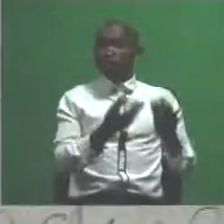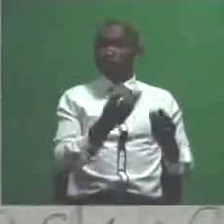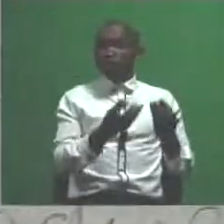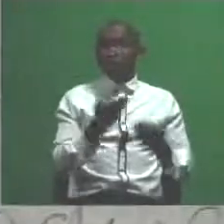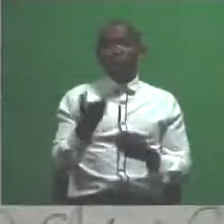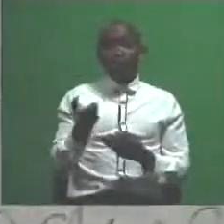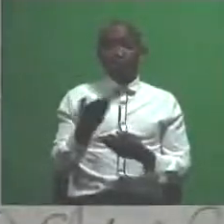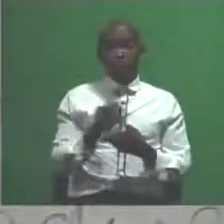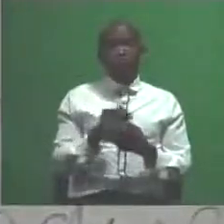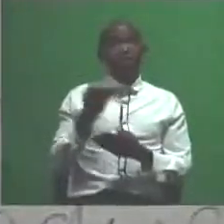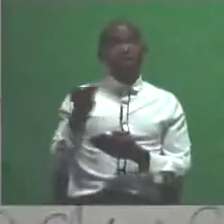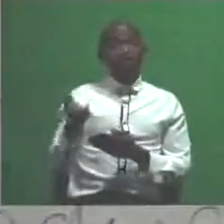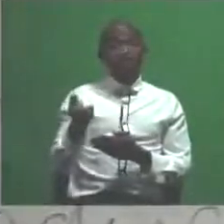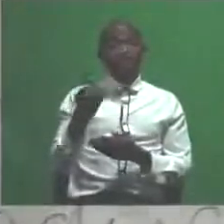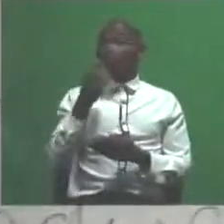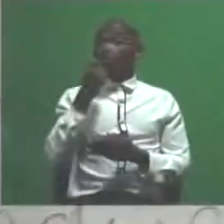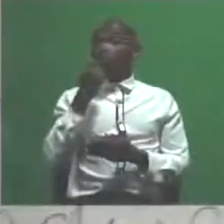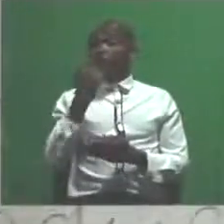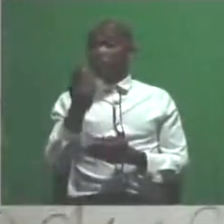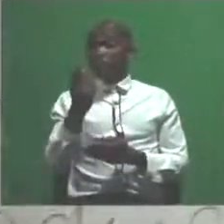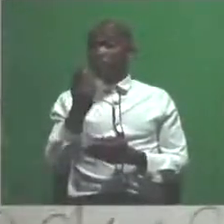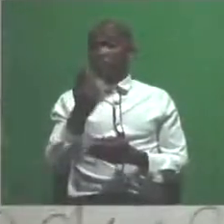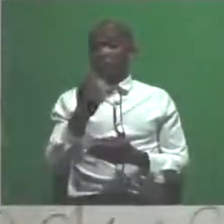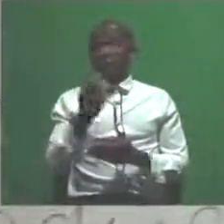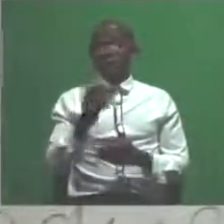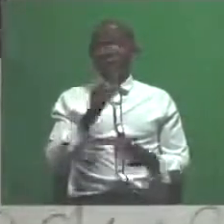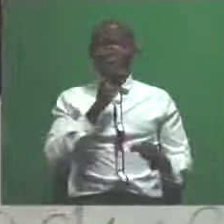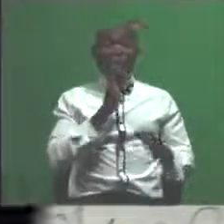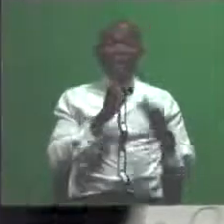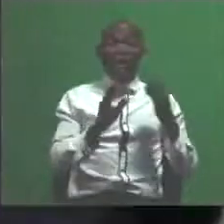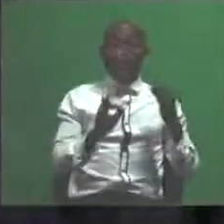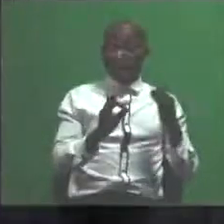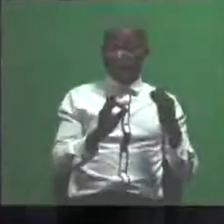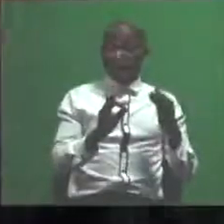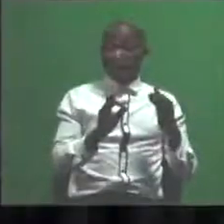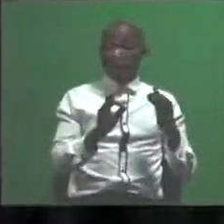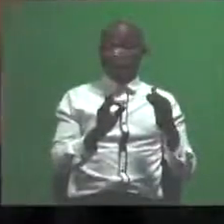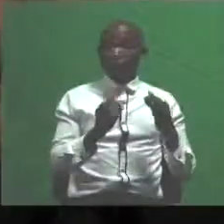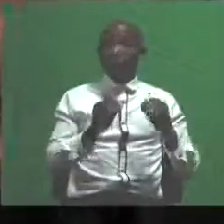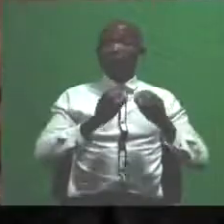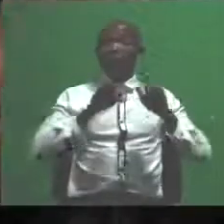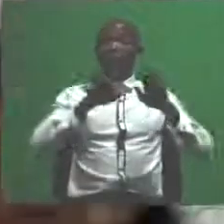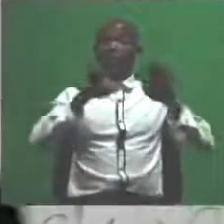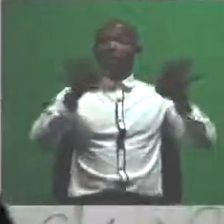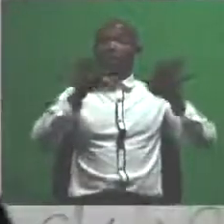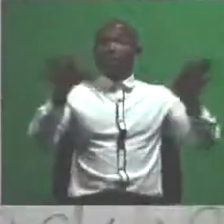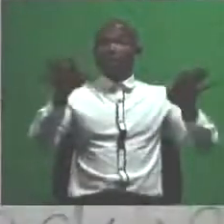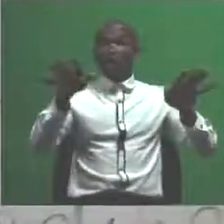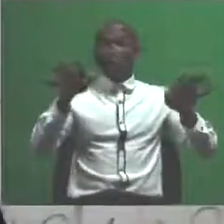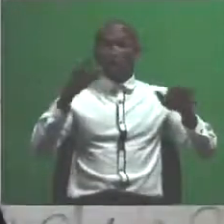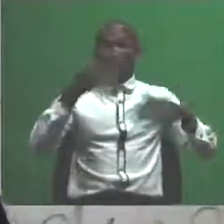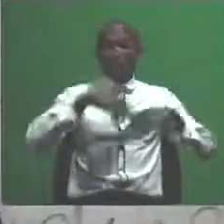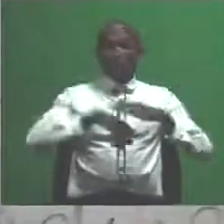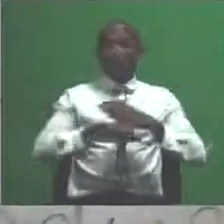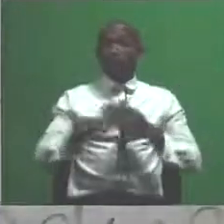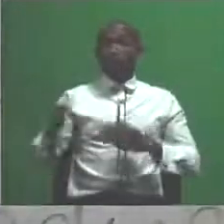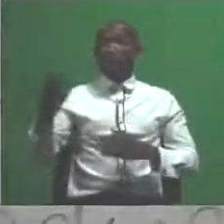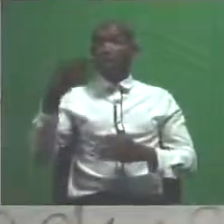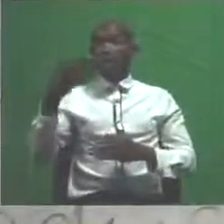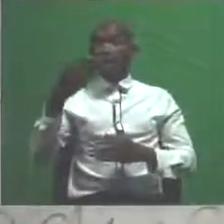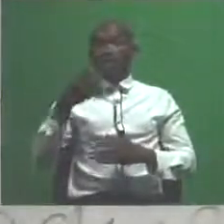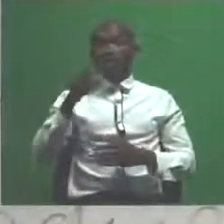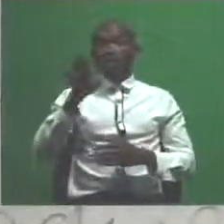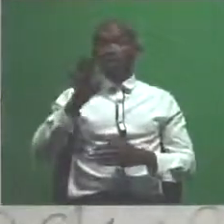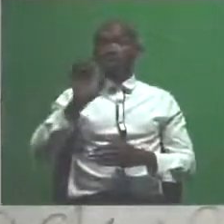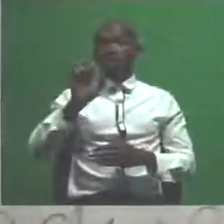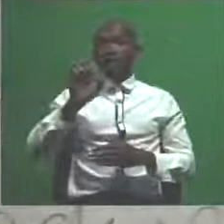Therefore, this to say heat is released to the surrounding from the reaction.